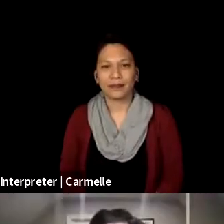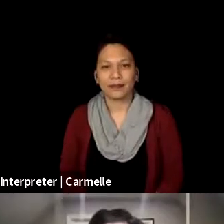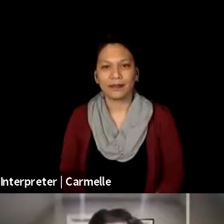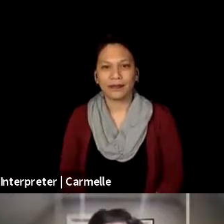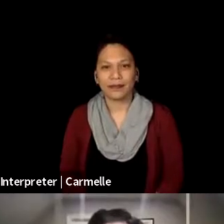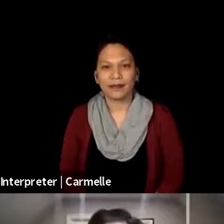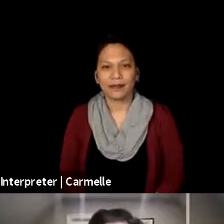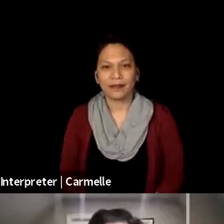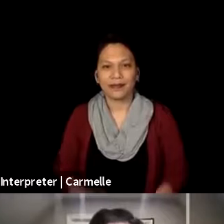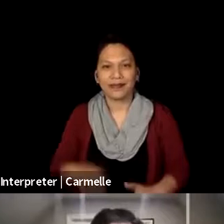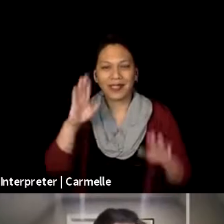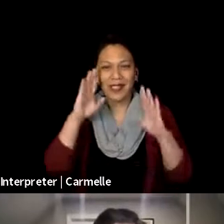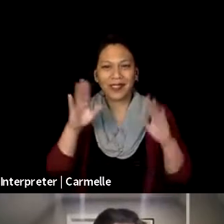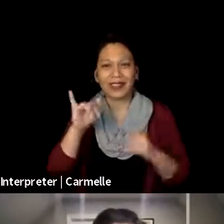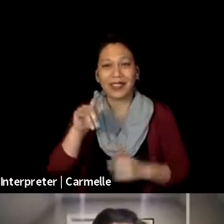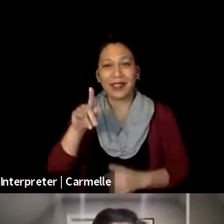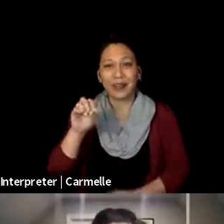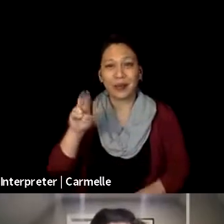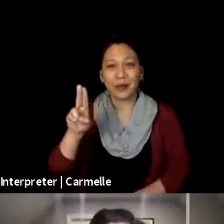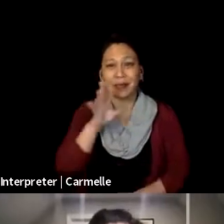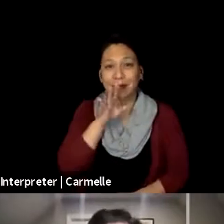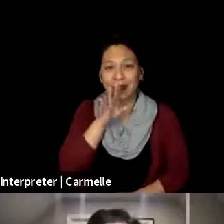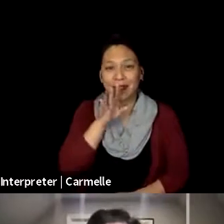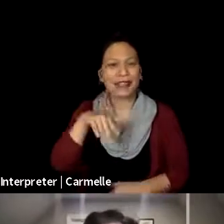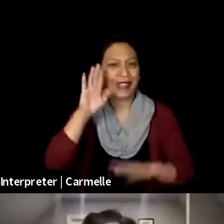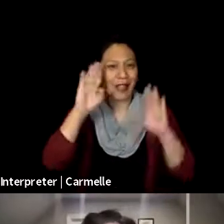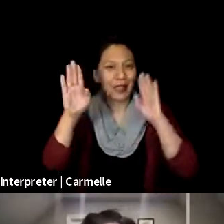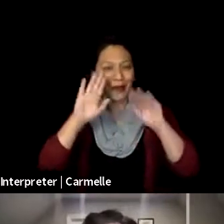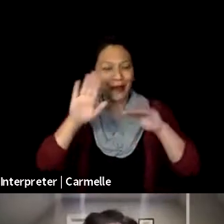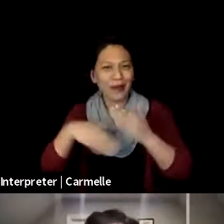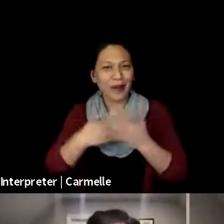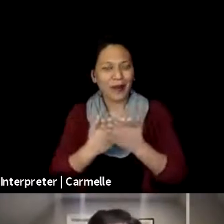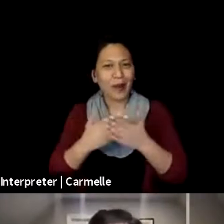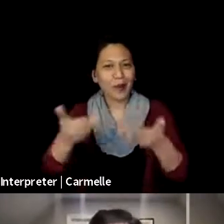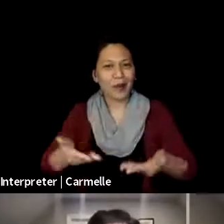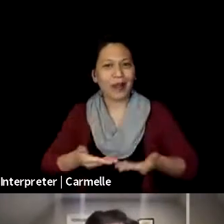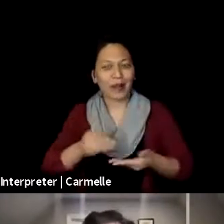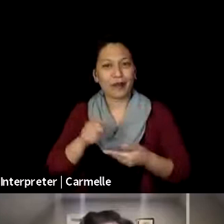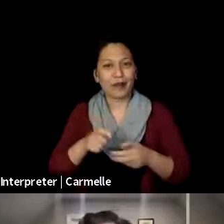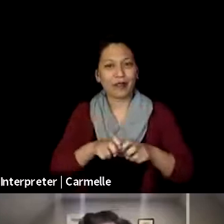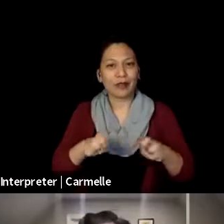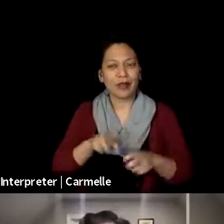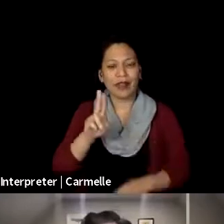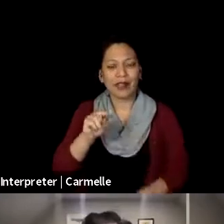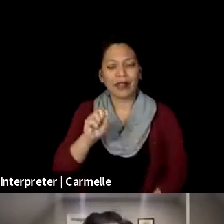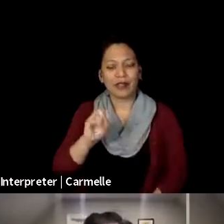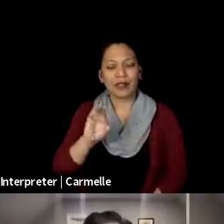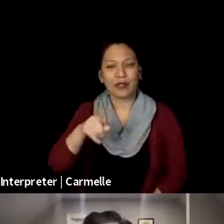Hi, everyone. Welcome to our first panel of the Unscripted